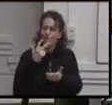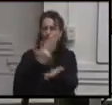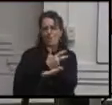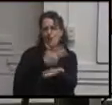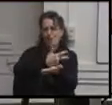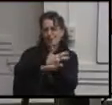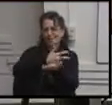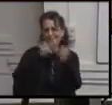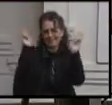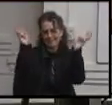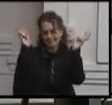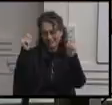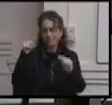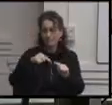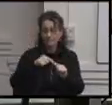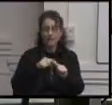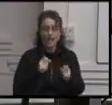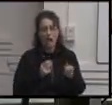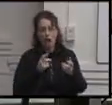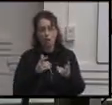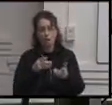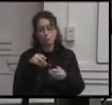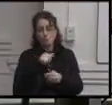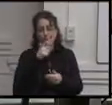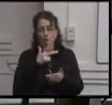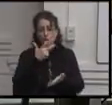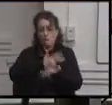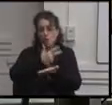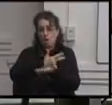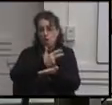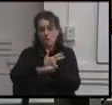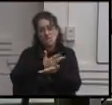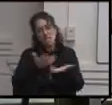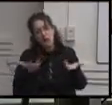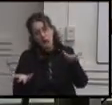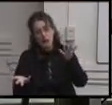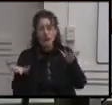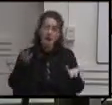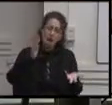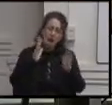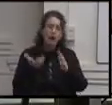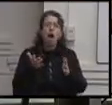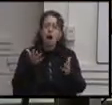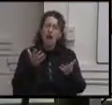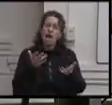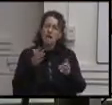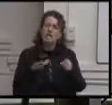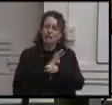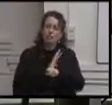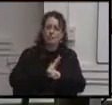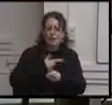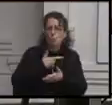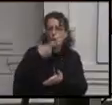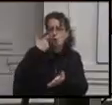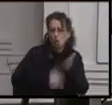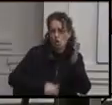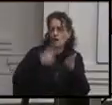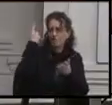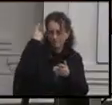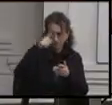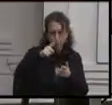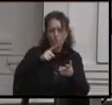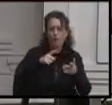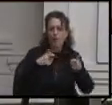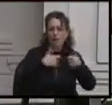paying for the electricity, the amount they're paying for the parking is more or less covering the cost that they are incurring